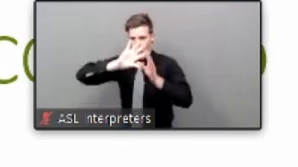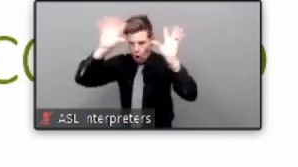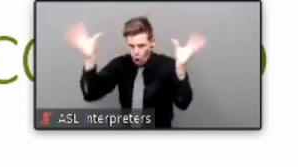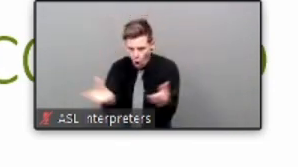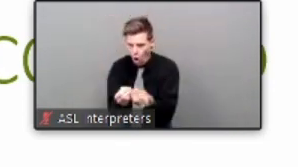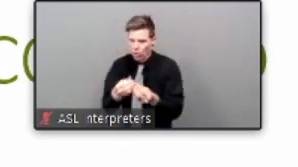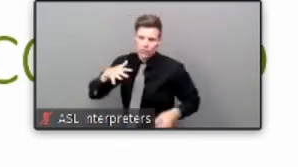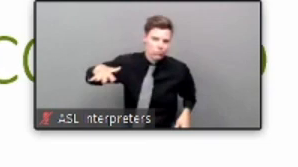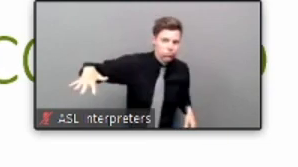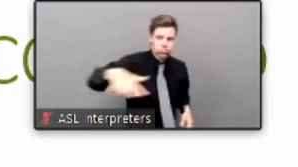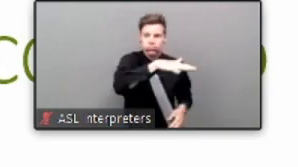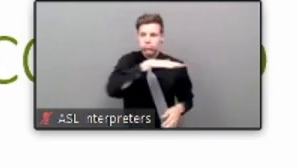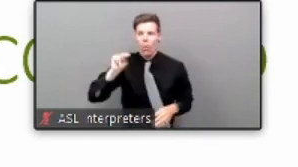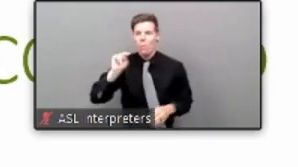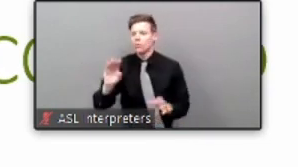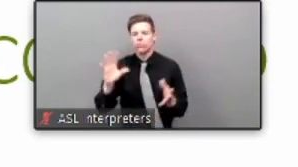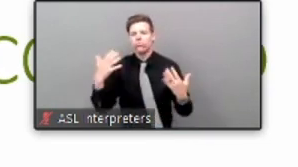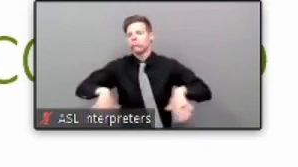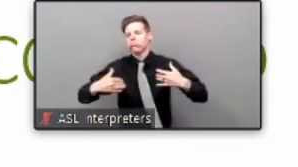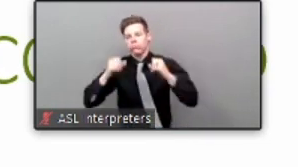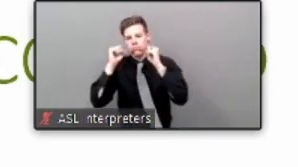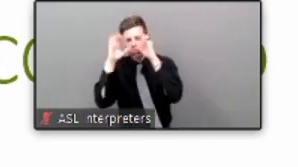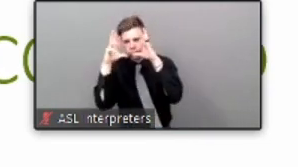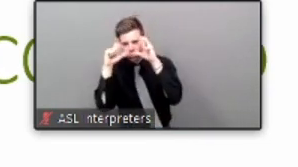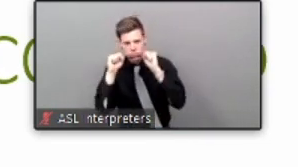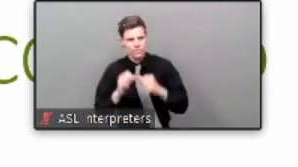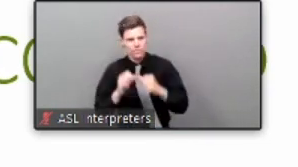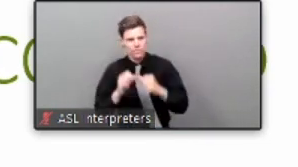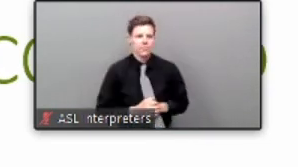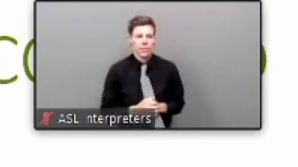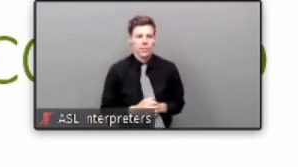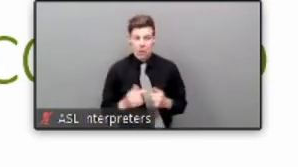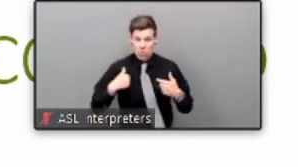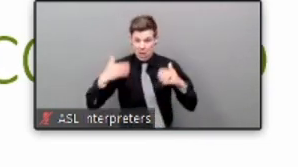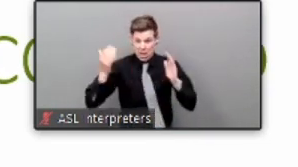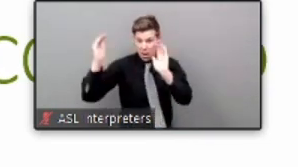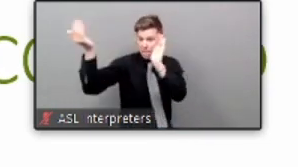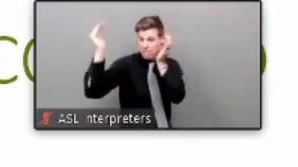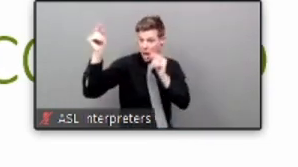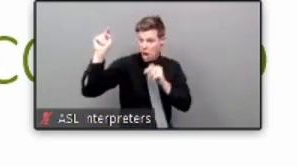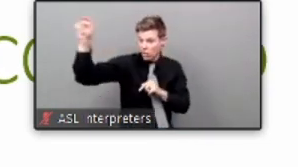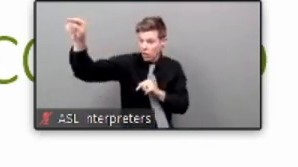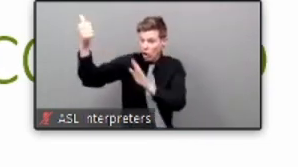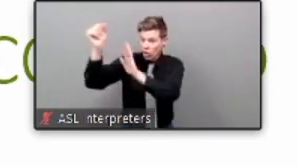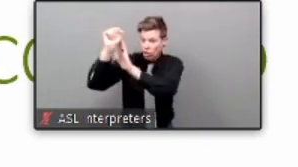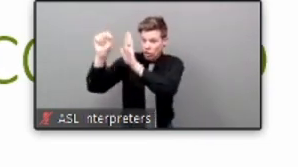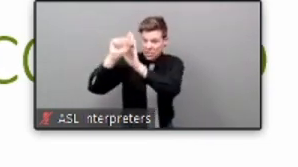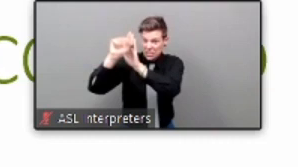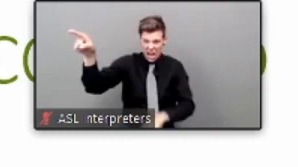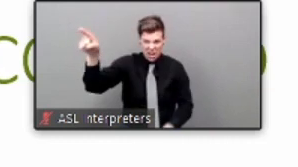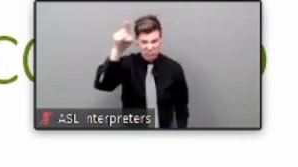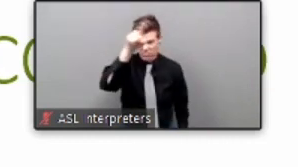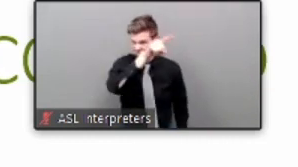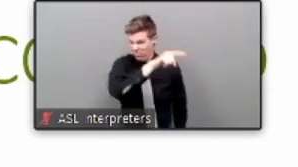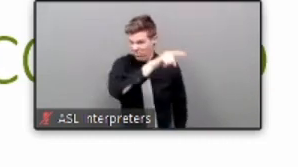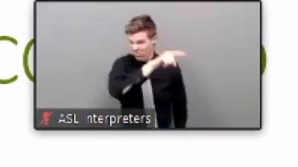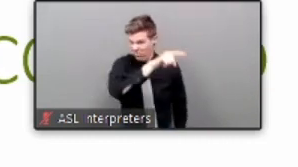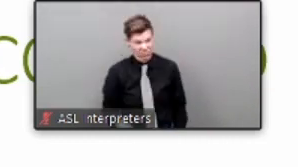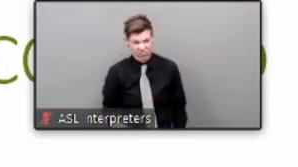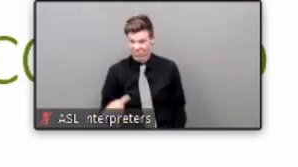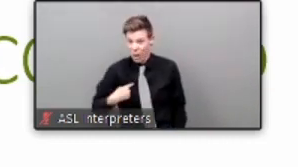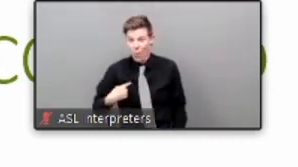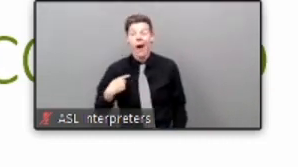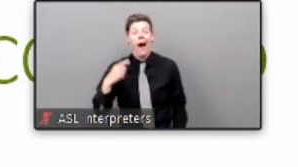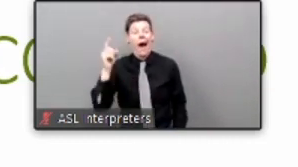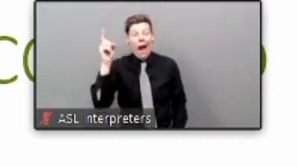below the rate for the rest of the country here, less than just about half now. And you can also see